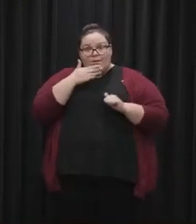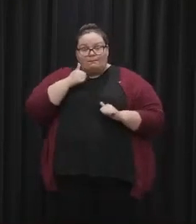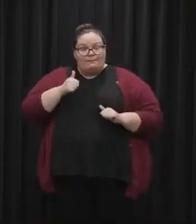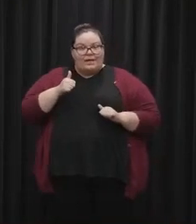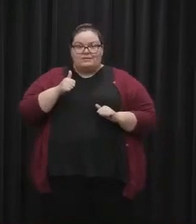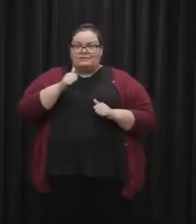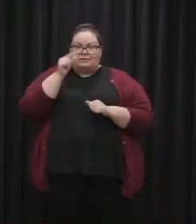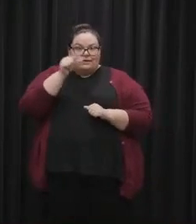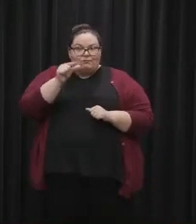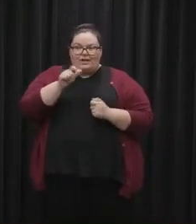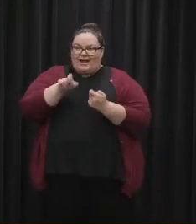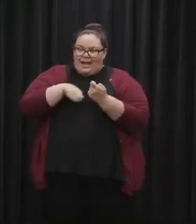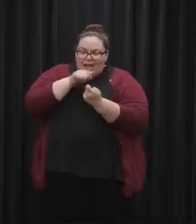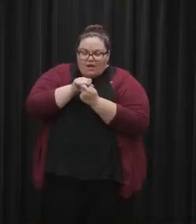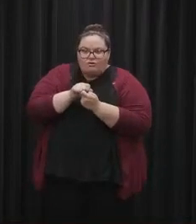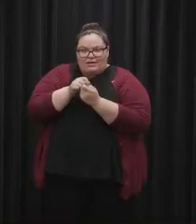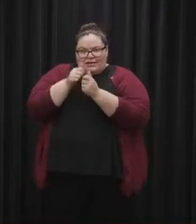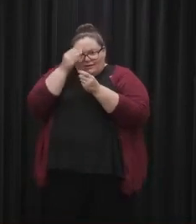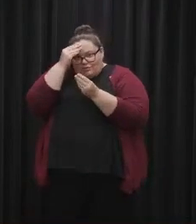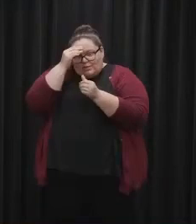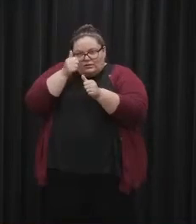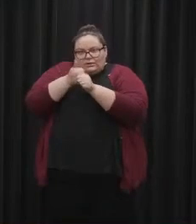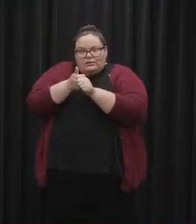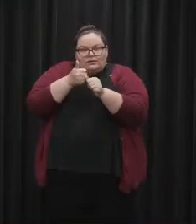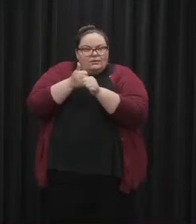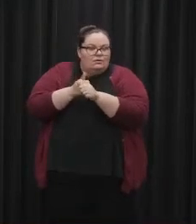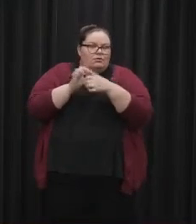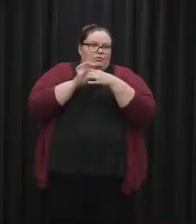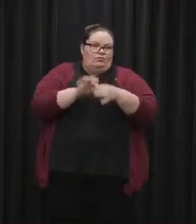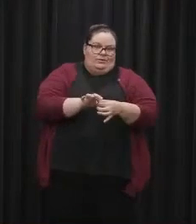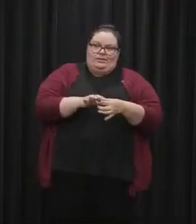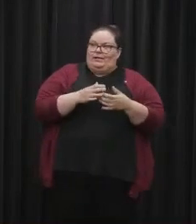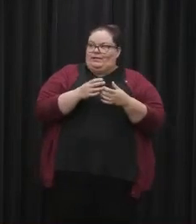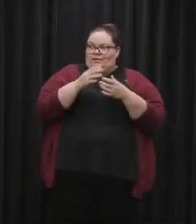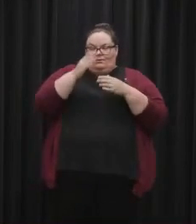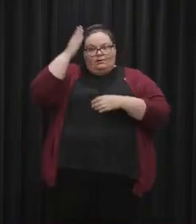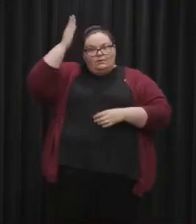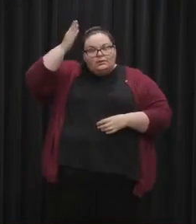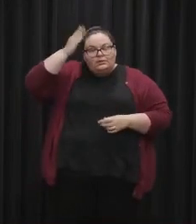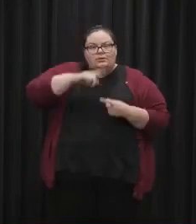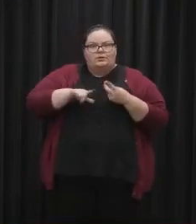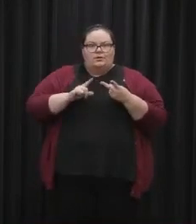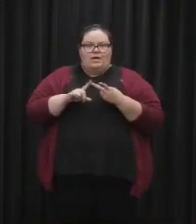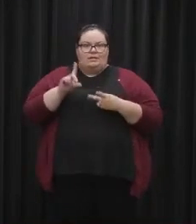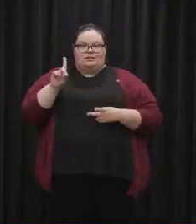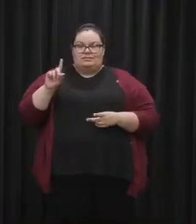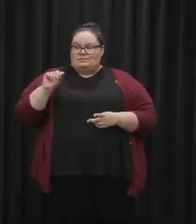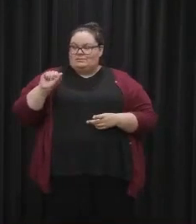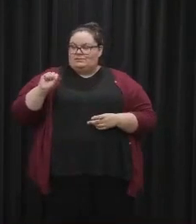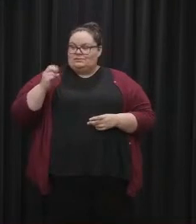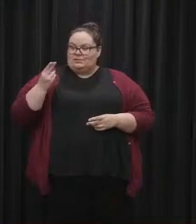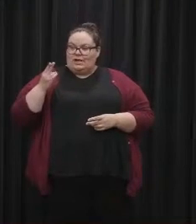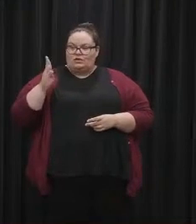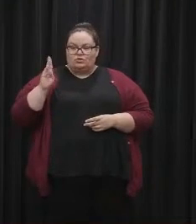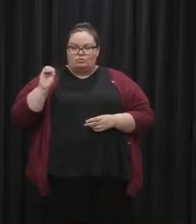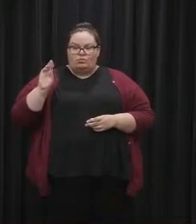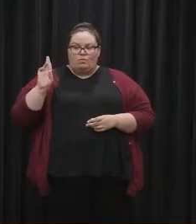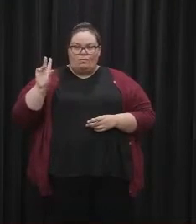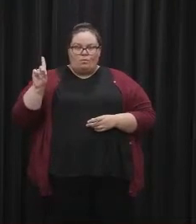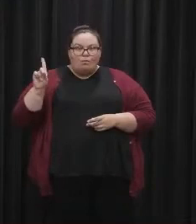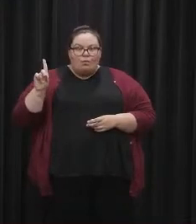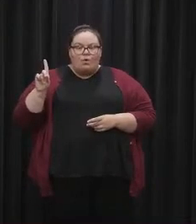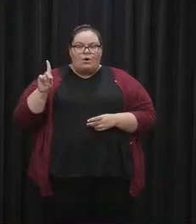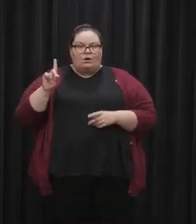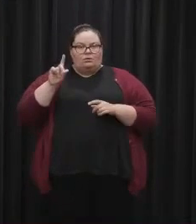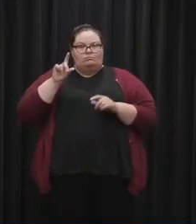provide accurate, up-to-date information with these briefings, with the dashboard, which has been slower to be updated in recent months because it wasn't as needed, but that's going back